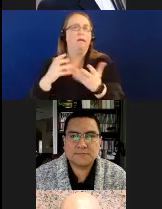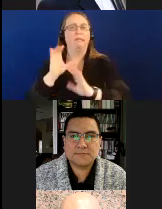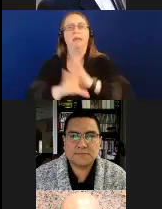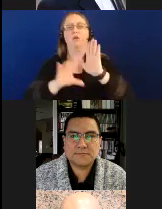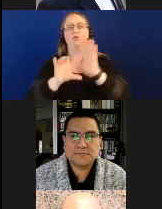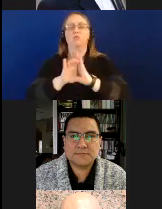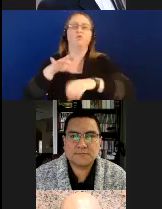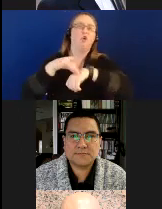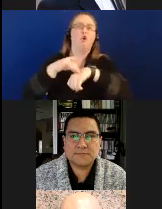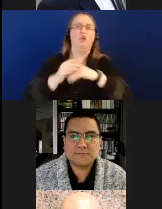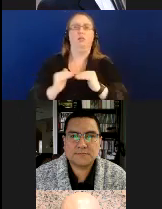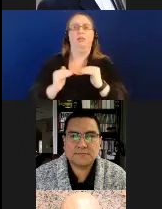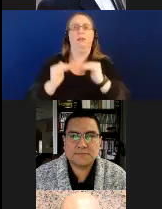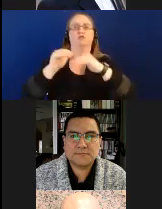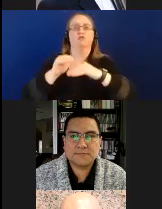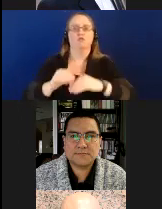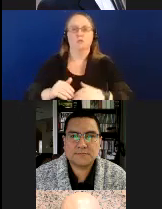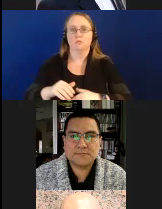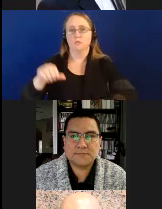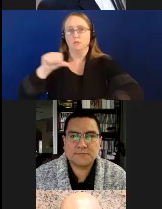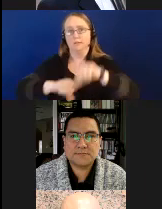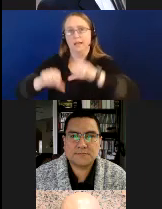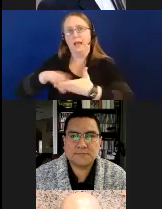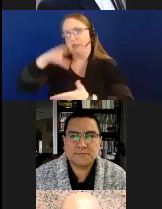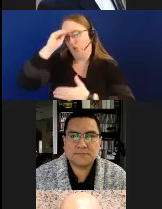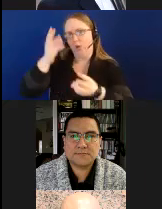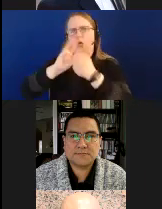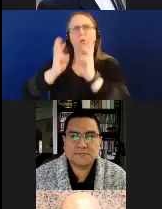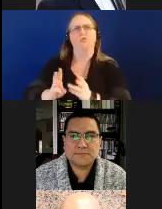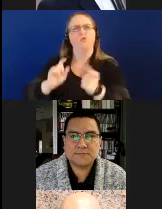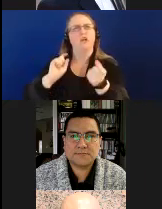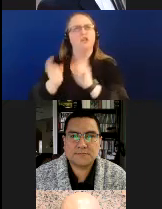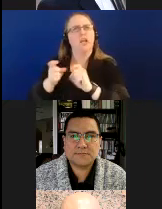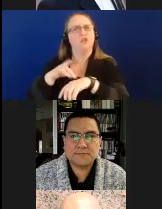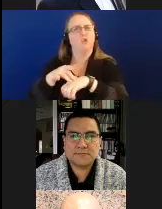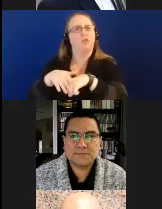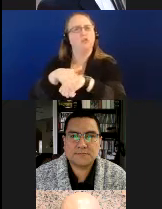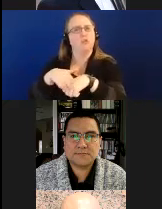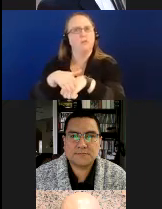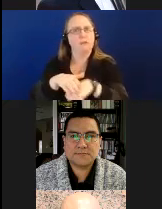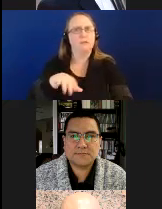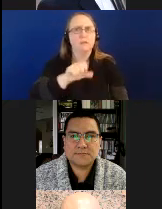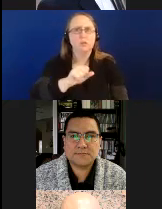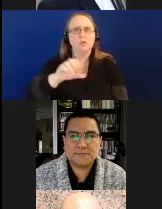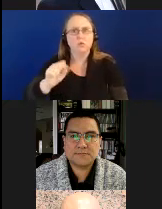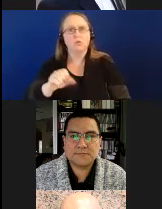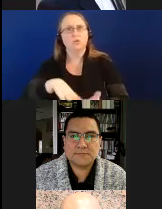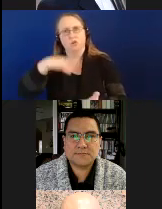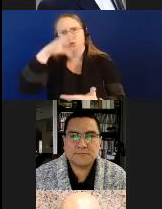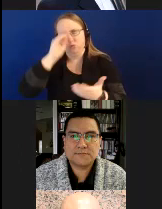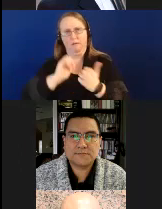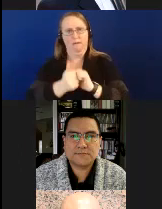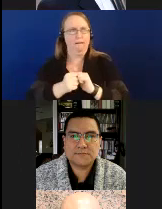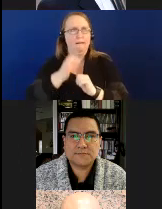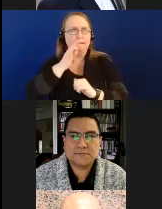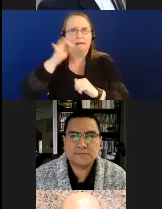layers. They go to their science class, they're learning about weathering and changes to the Earth's surface. They go to social studies and they're learning about how Native